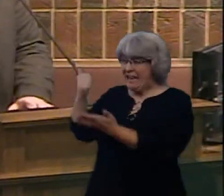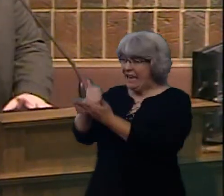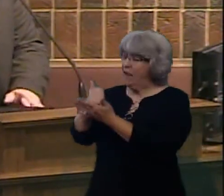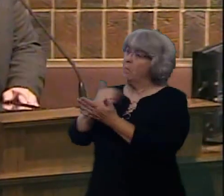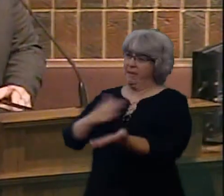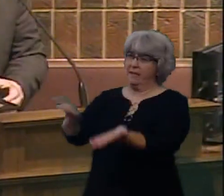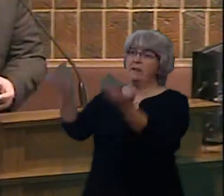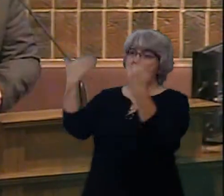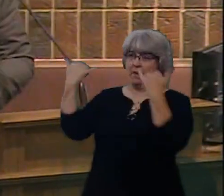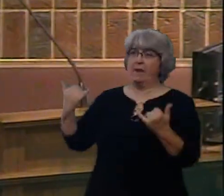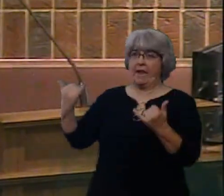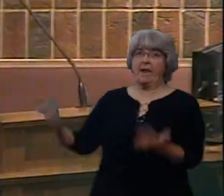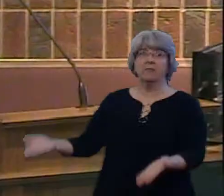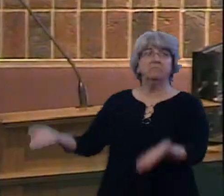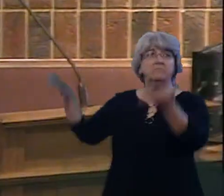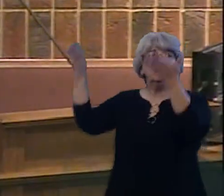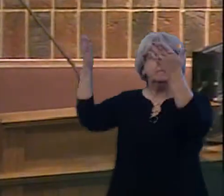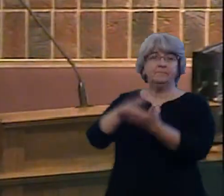stand, as we sing.